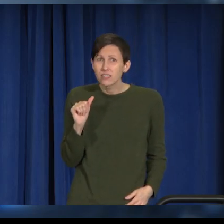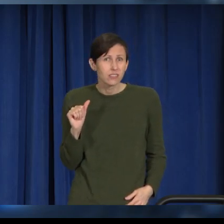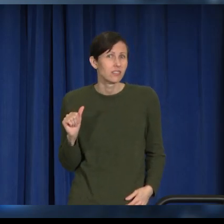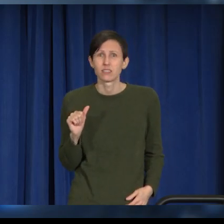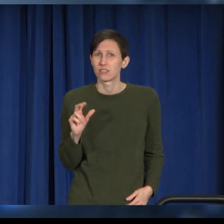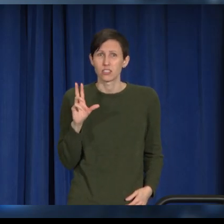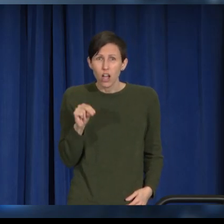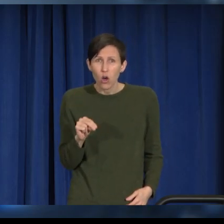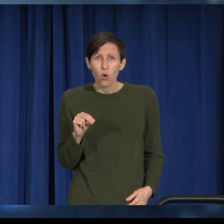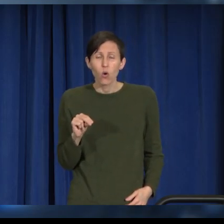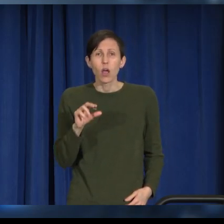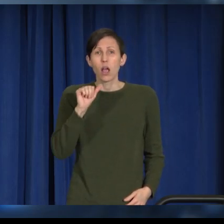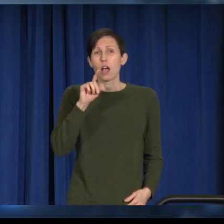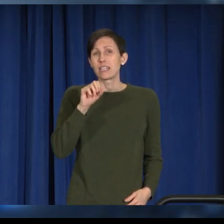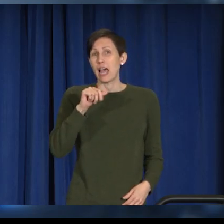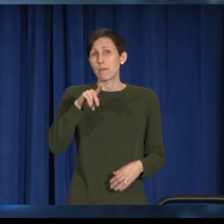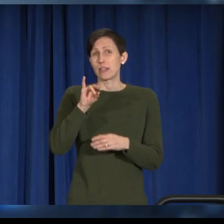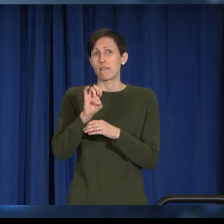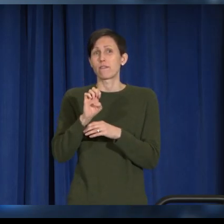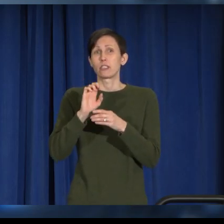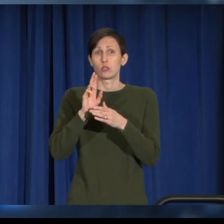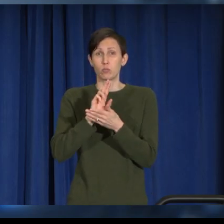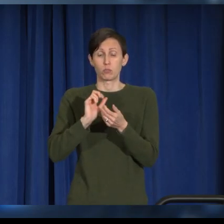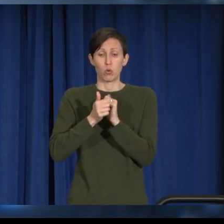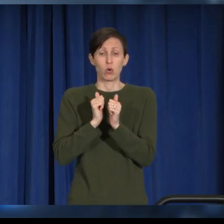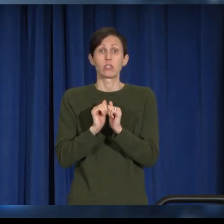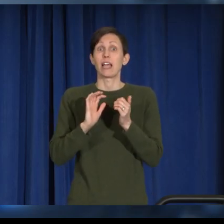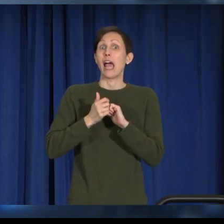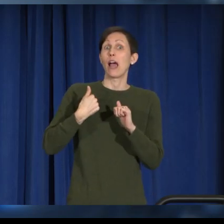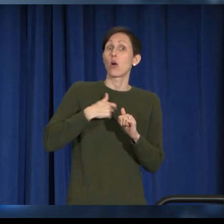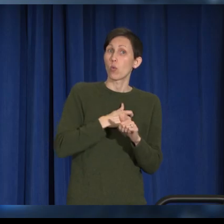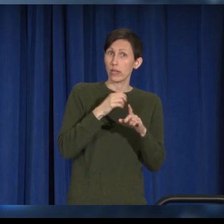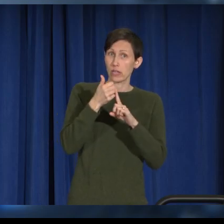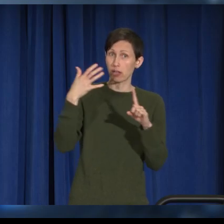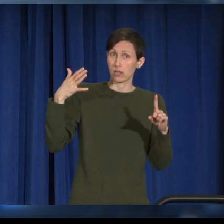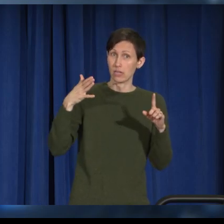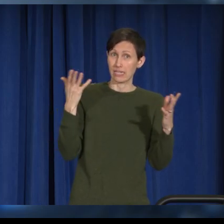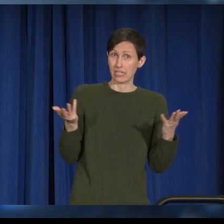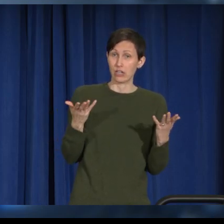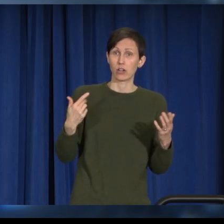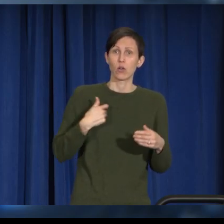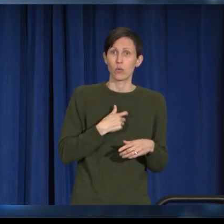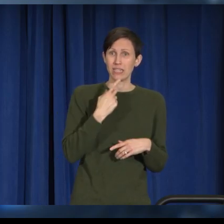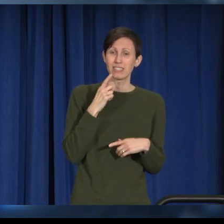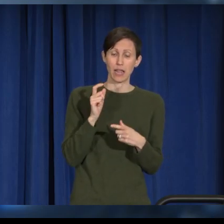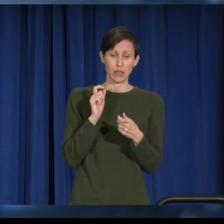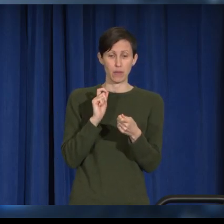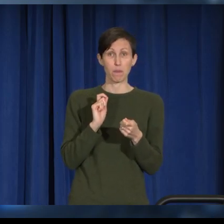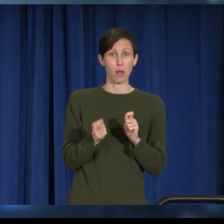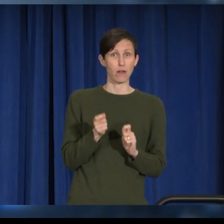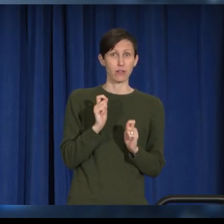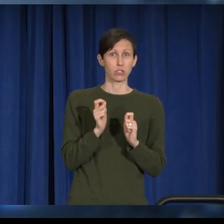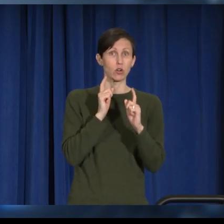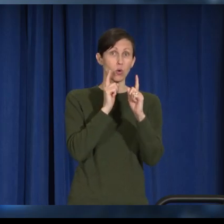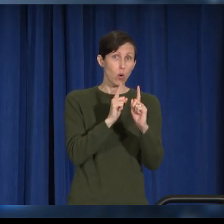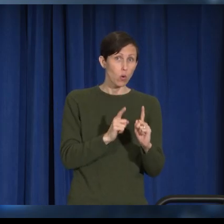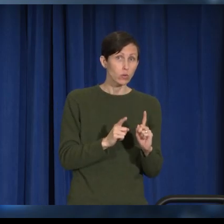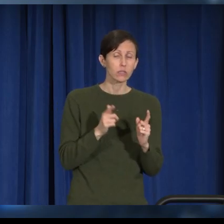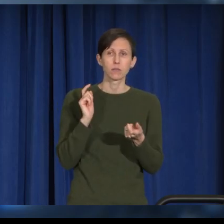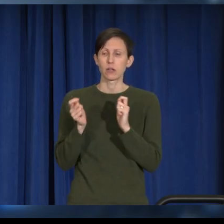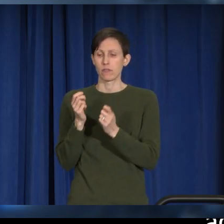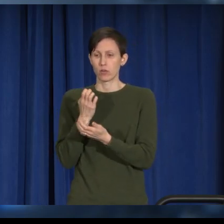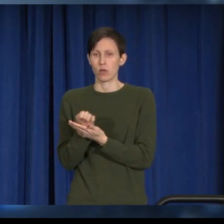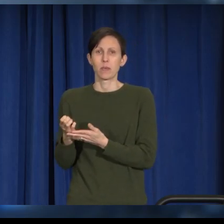think about adaptive sport and how we define it at the University of Michigan, it's about the modification of rules or equipment